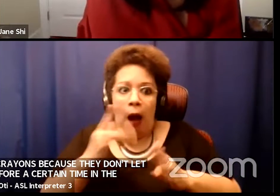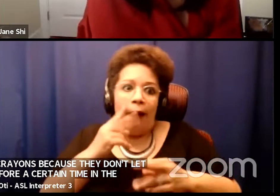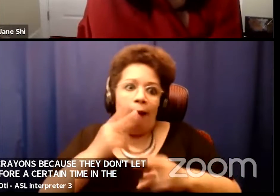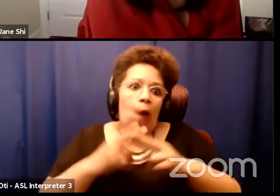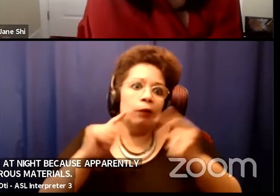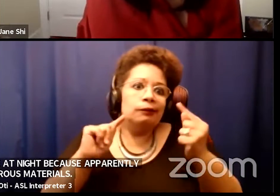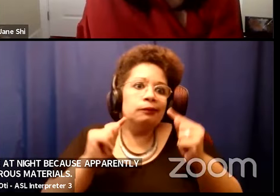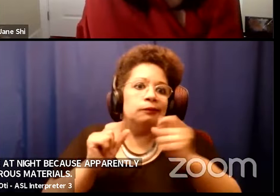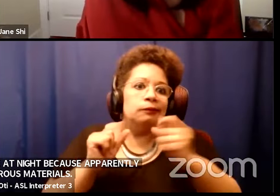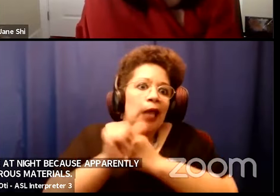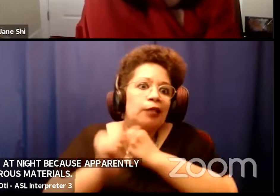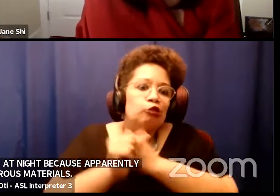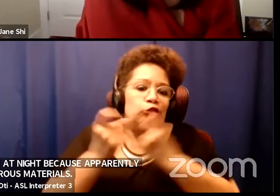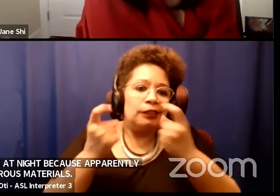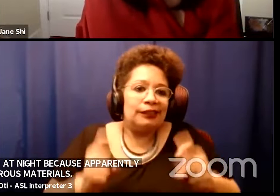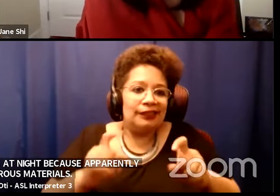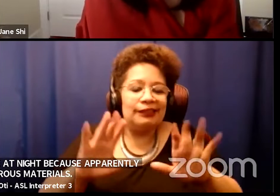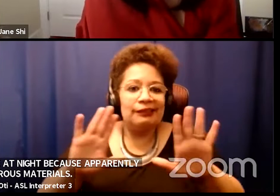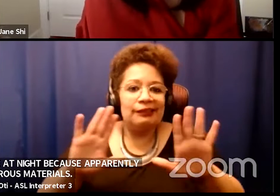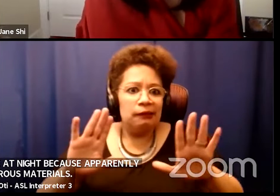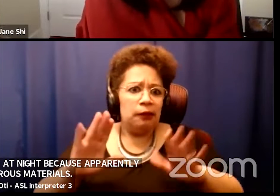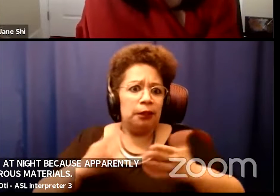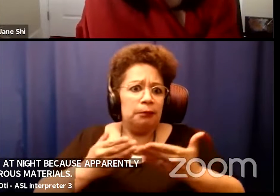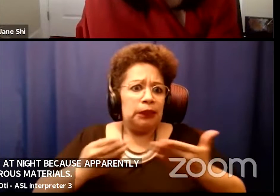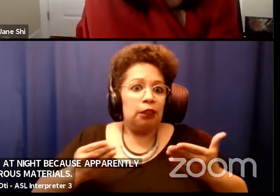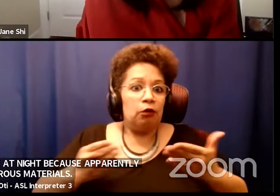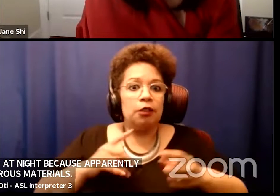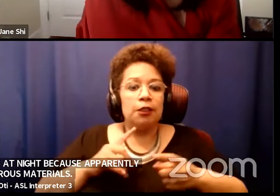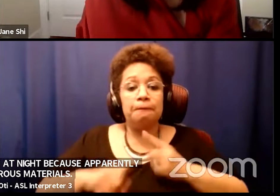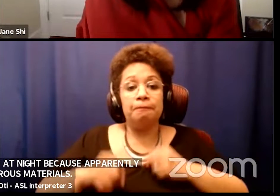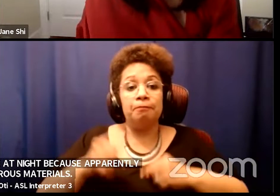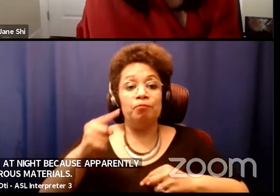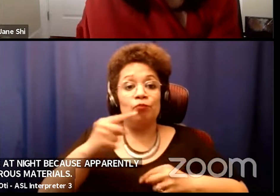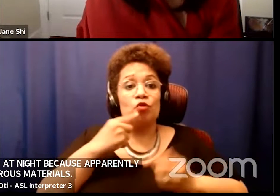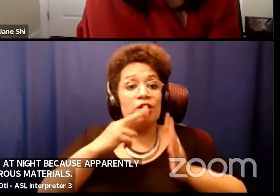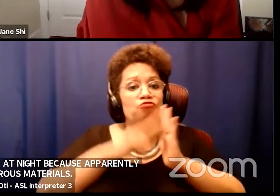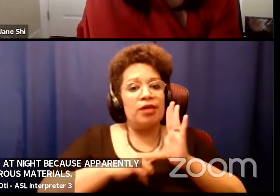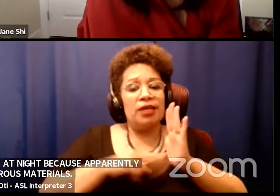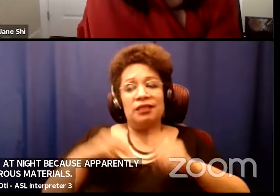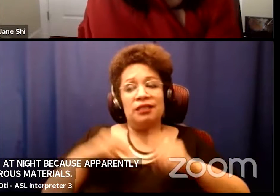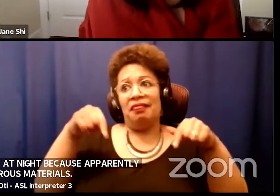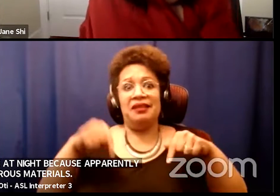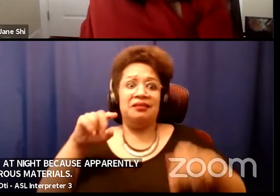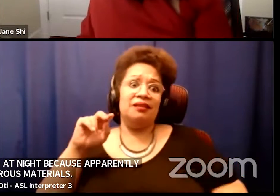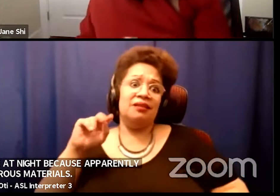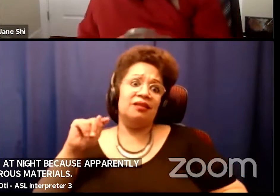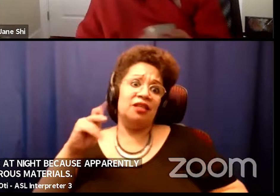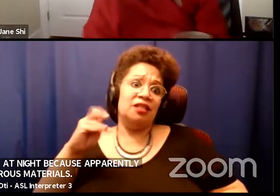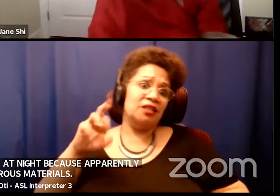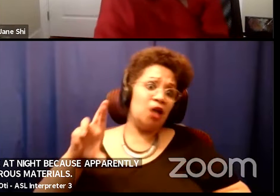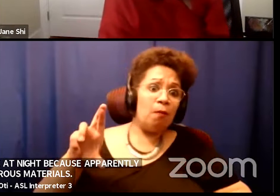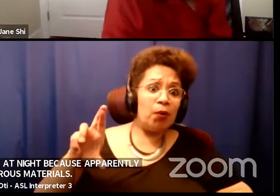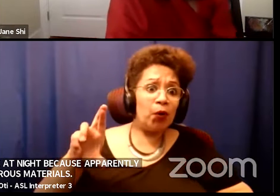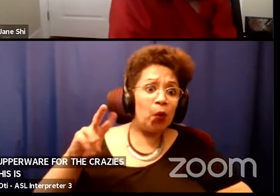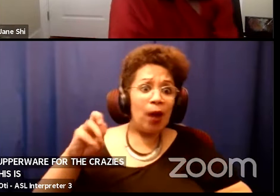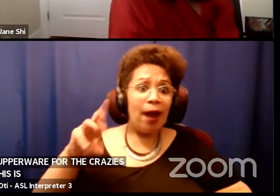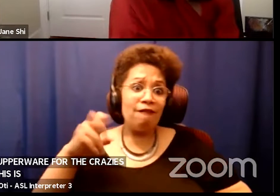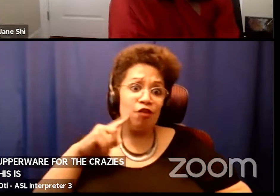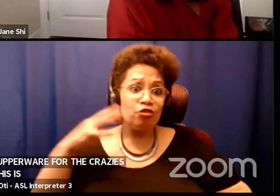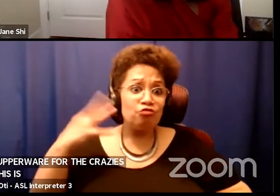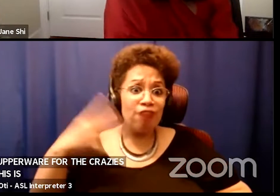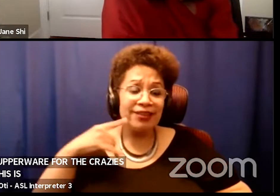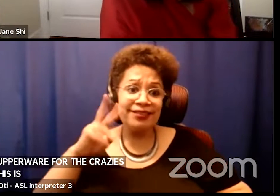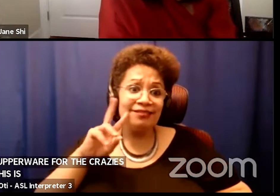So it reads, this is just a Tupperware for the crazies, and this is just fucking jail with crayons.